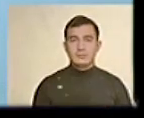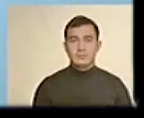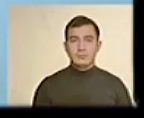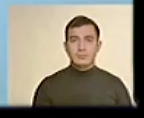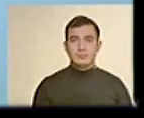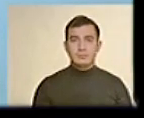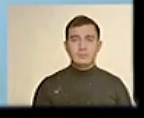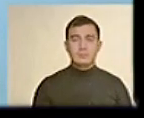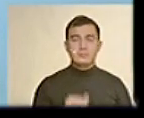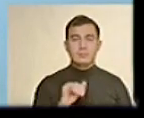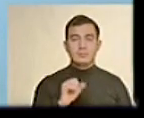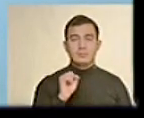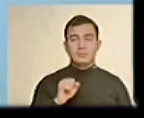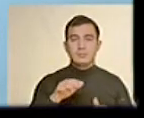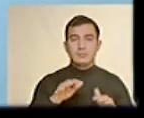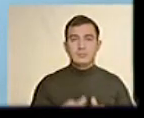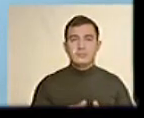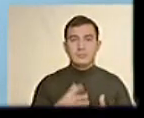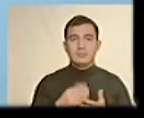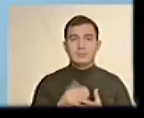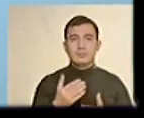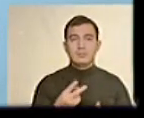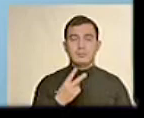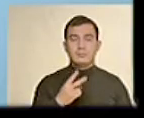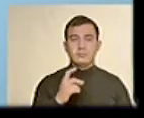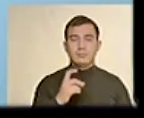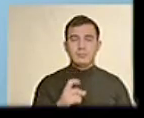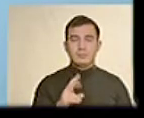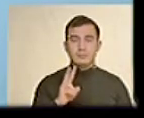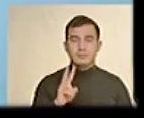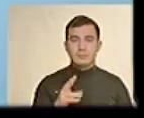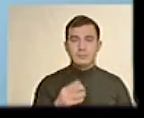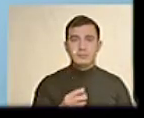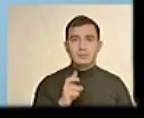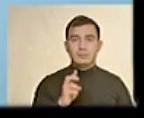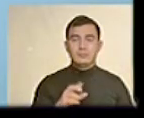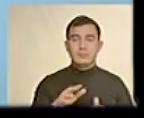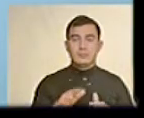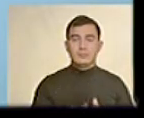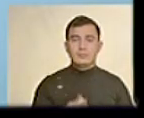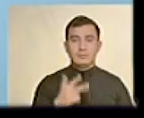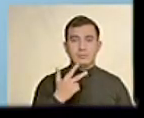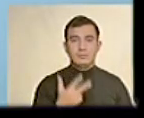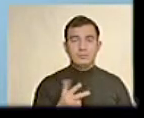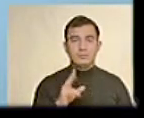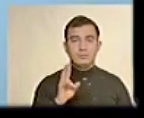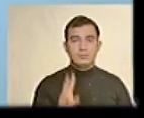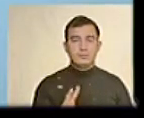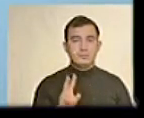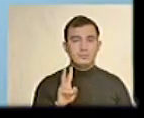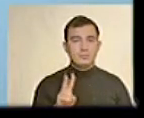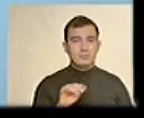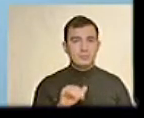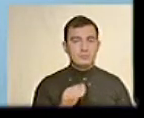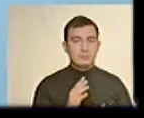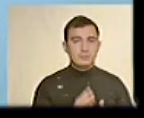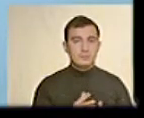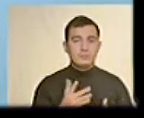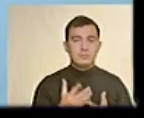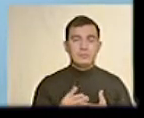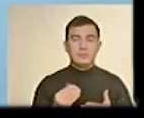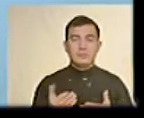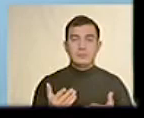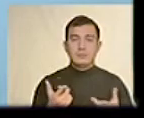Demak, bizda a ni o'rnida 2x kvadrat turibdi, b ni o'rnida 3n kvadrat turibdi. Qayerda